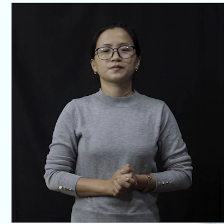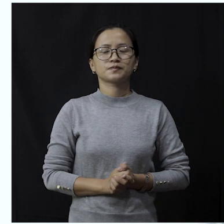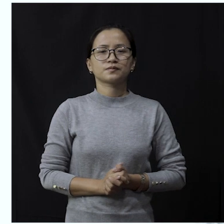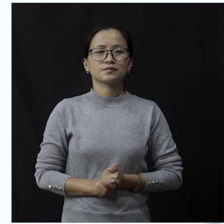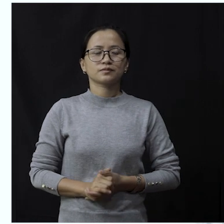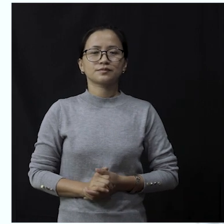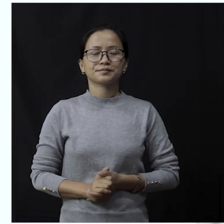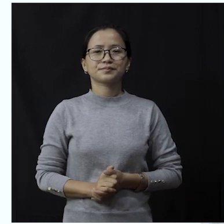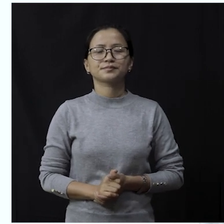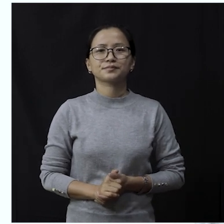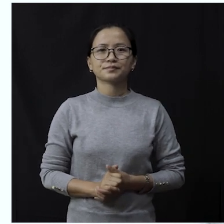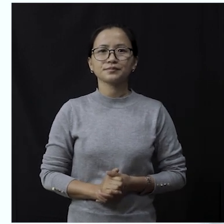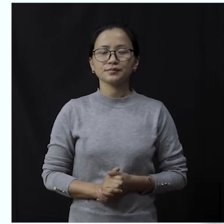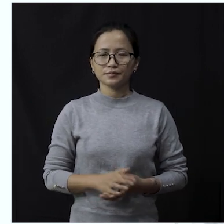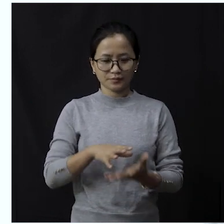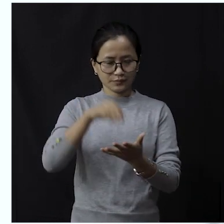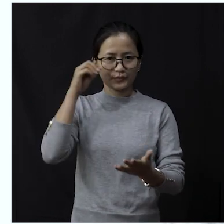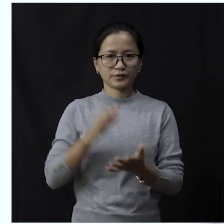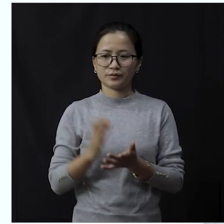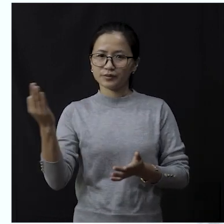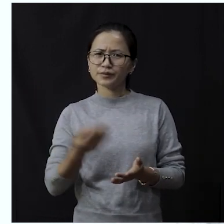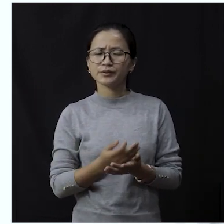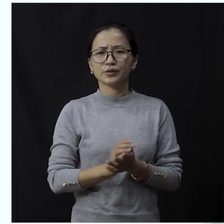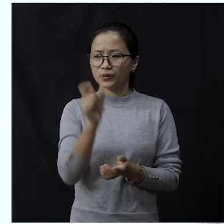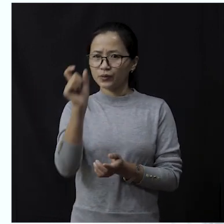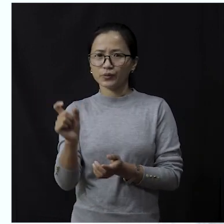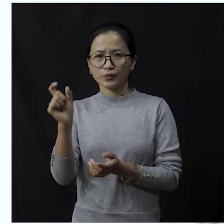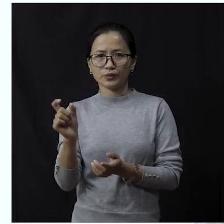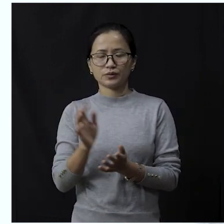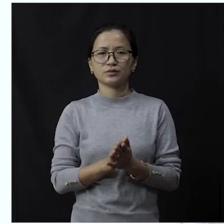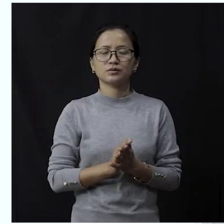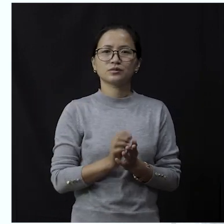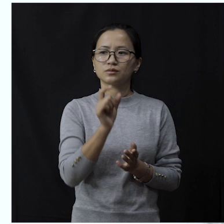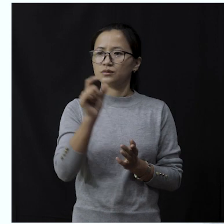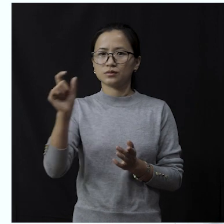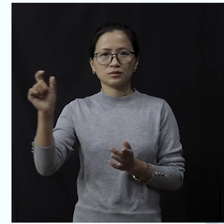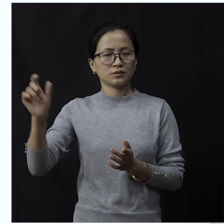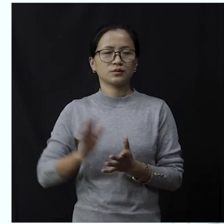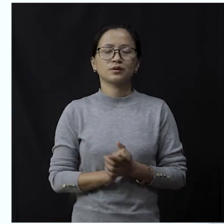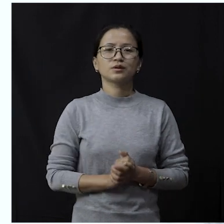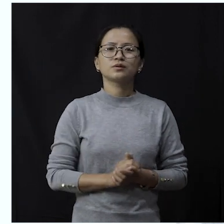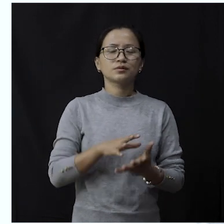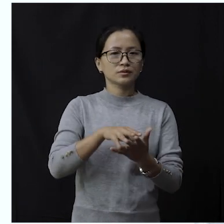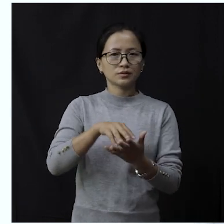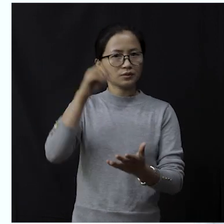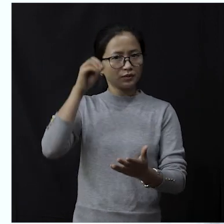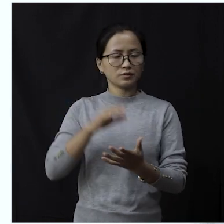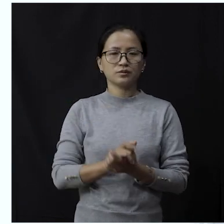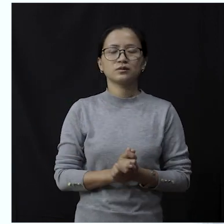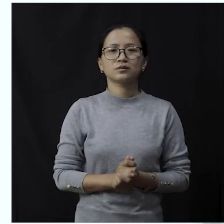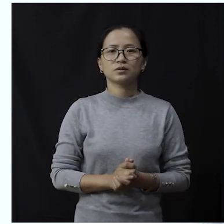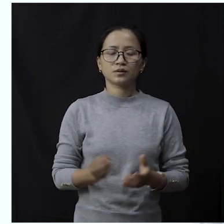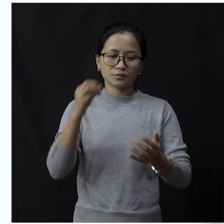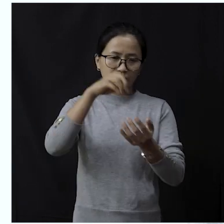hornbills. We are going to learn some new words before getting into the story, because when you learn these new words is easier.